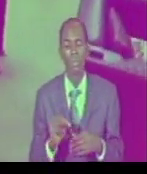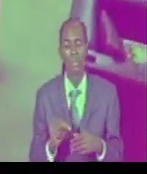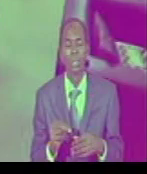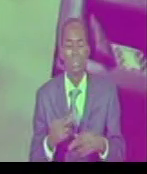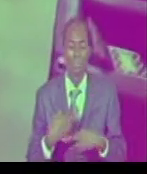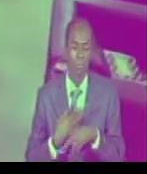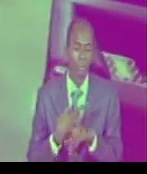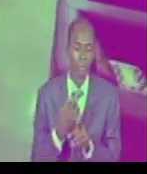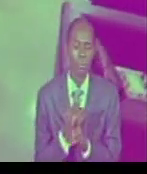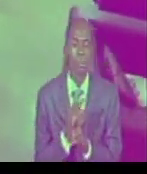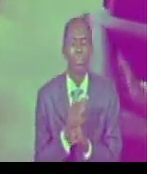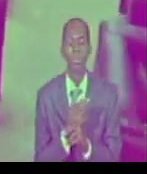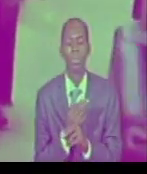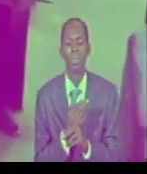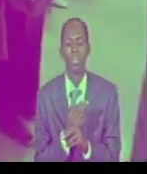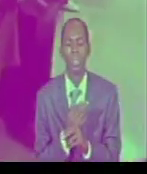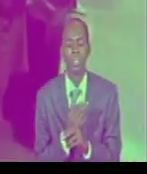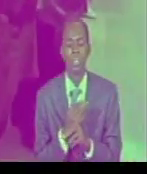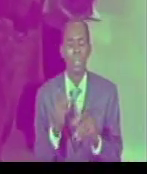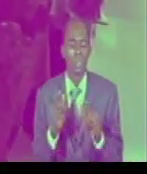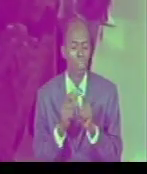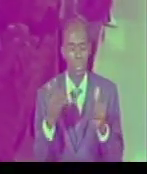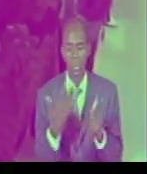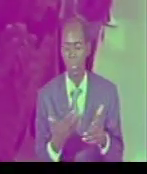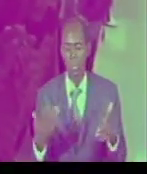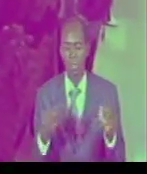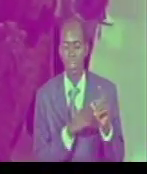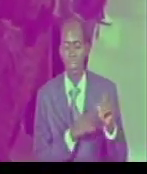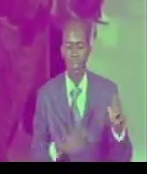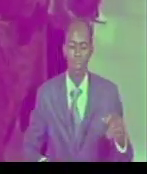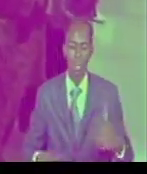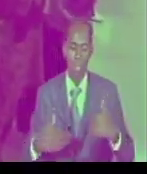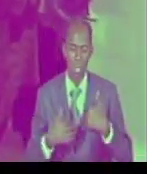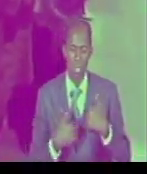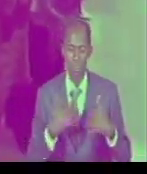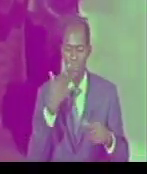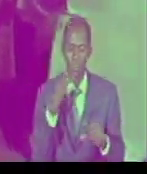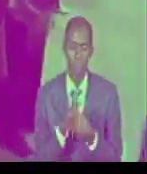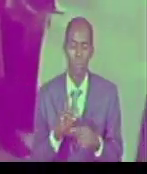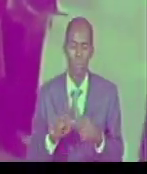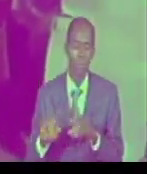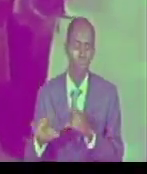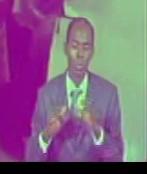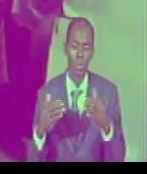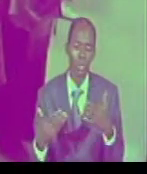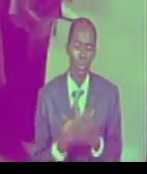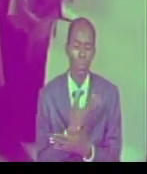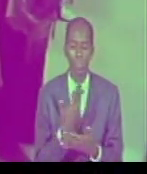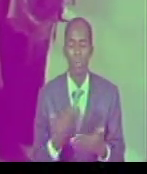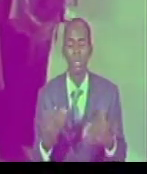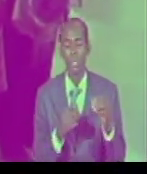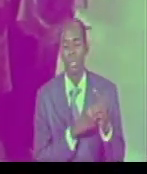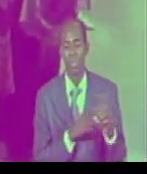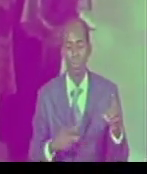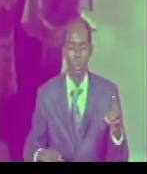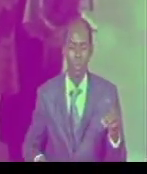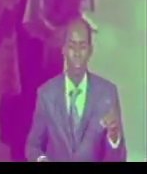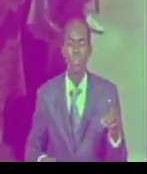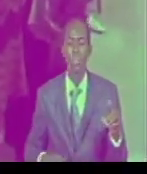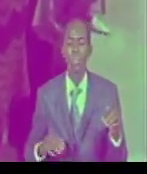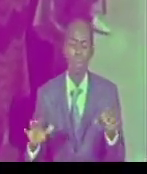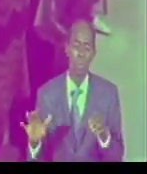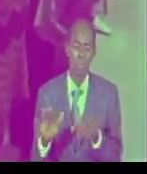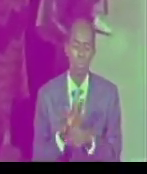reformation, great things. The Lord has promised to do new things. Lord, fulfill your promise. Do new